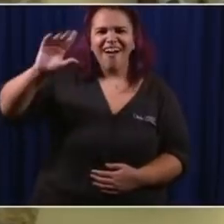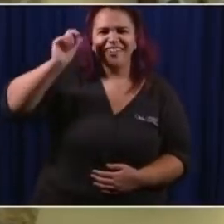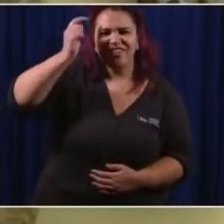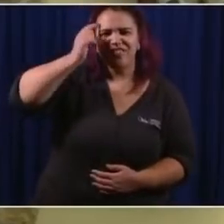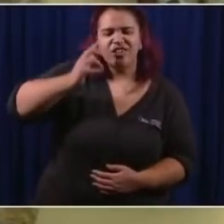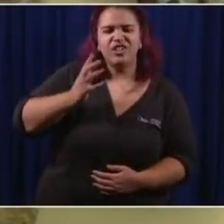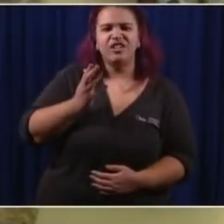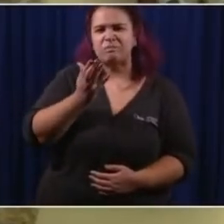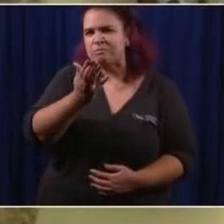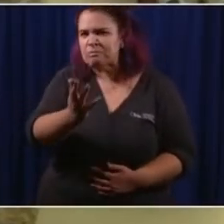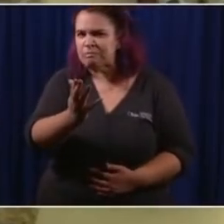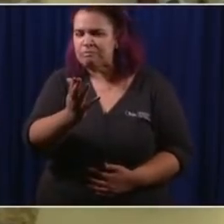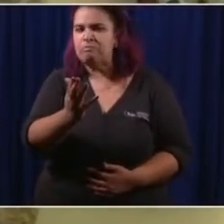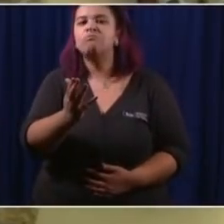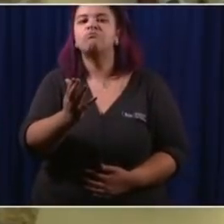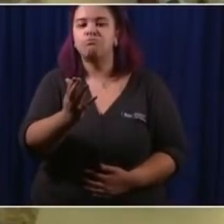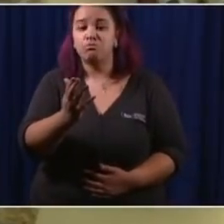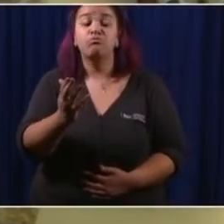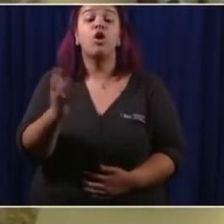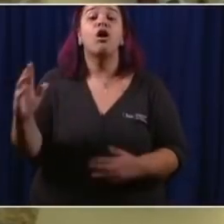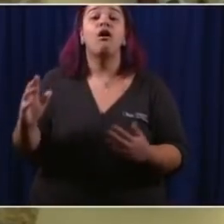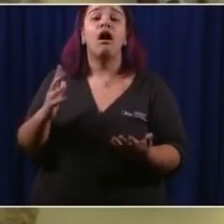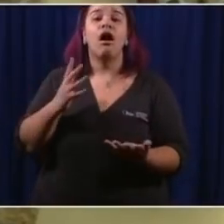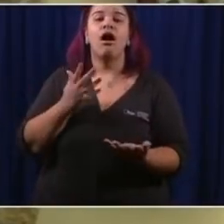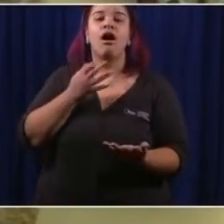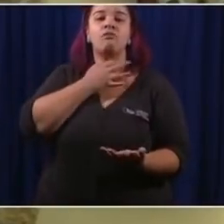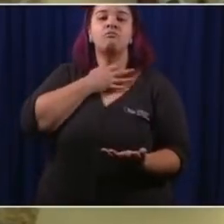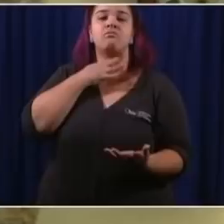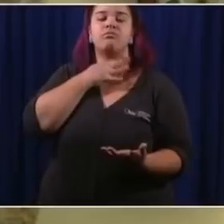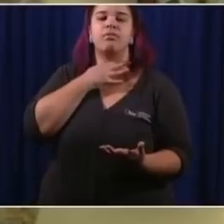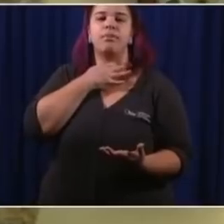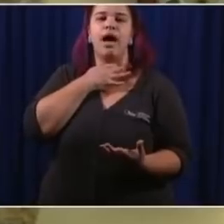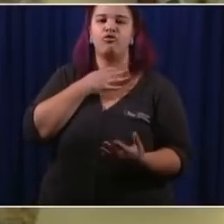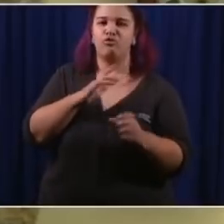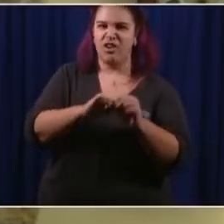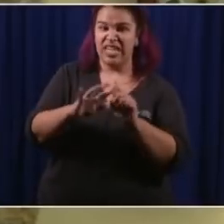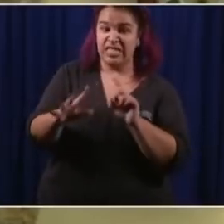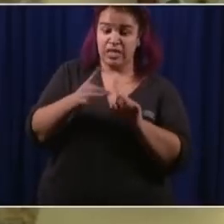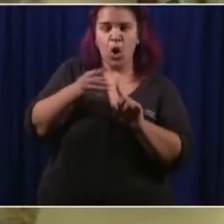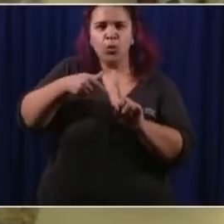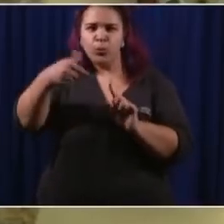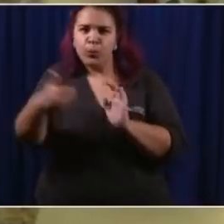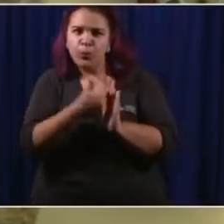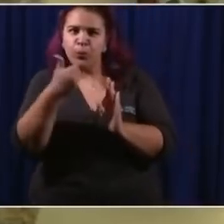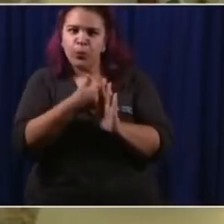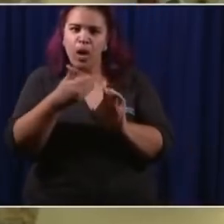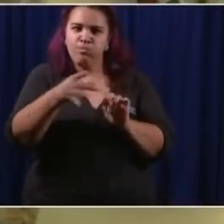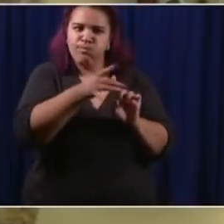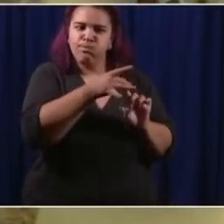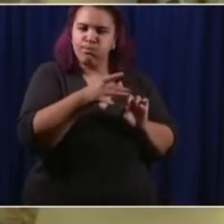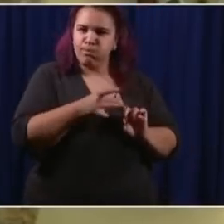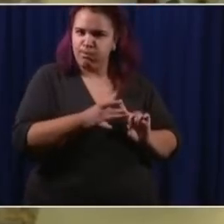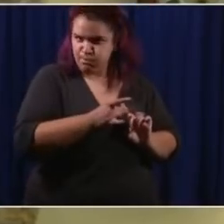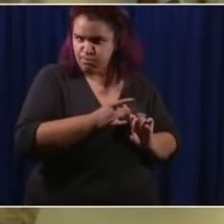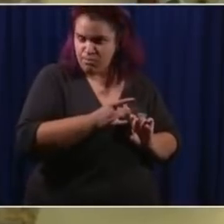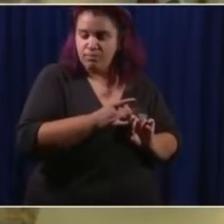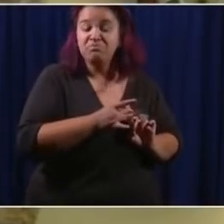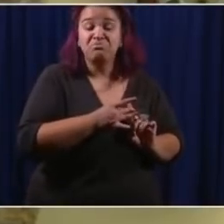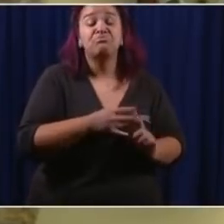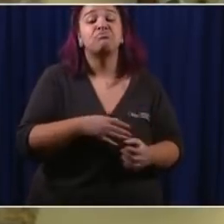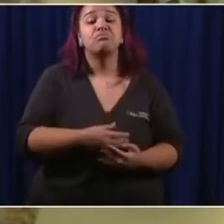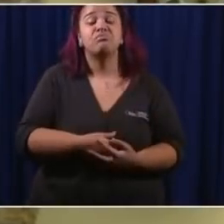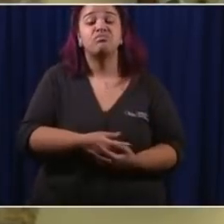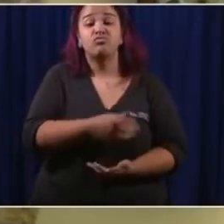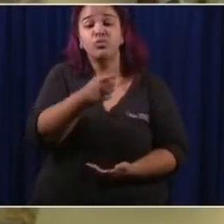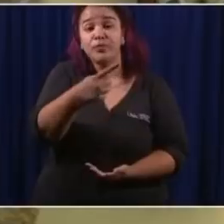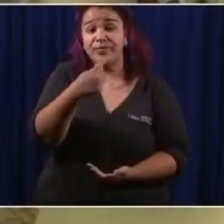about new cases and where they're coming from. I know that you've talked many times about how there's a lot of